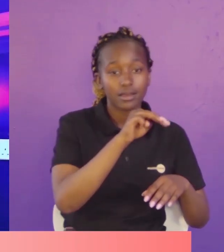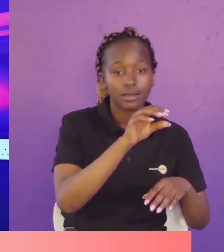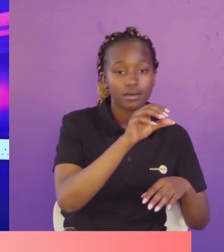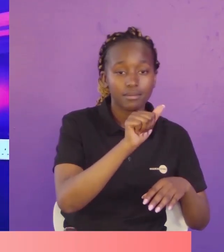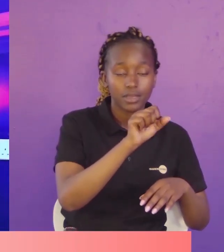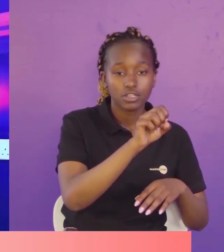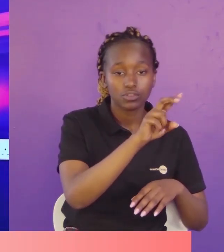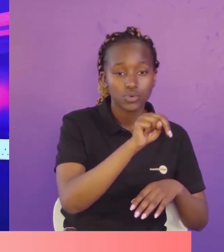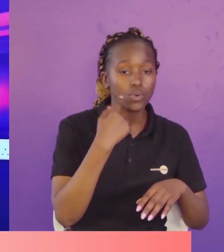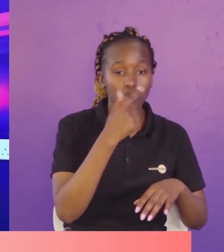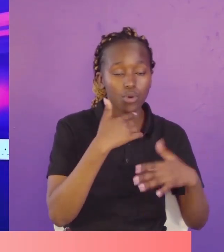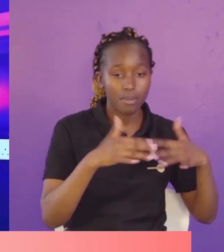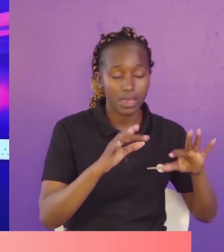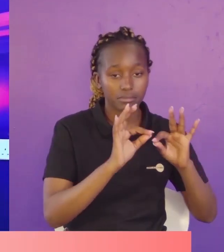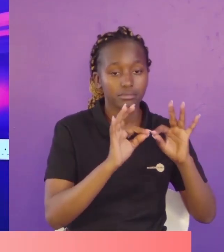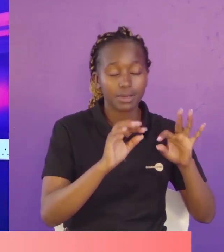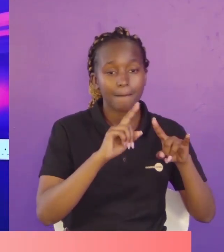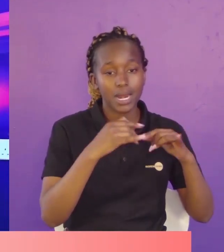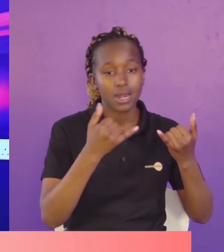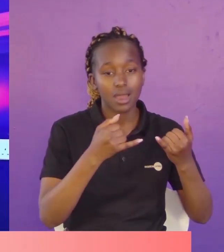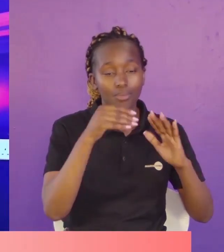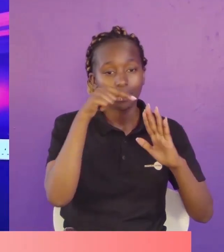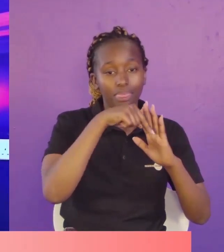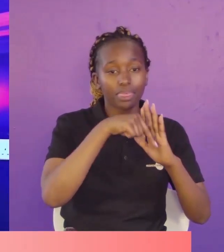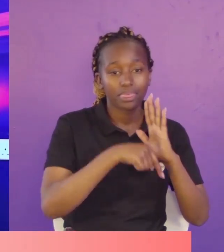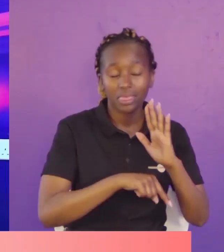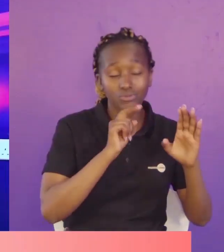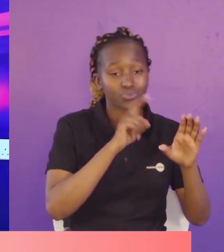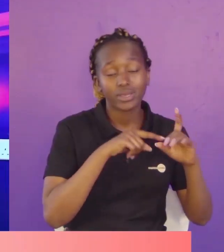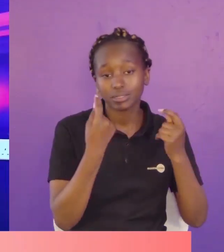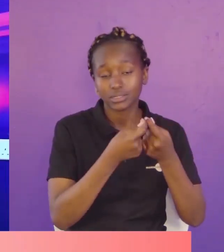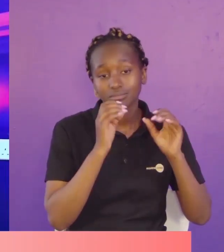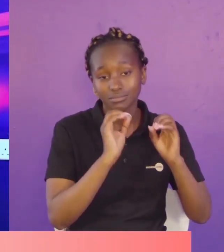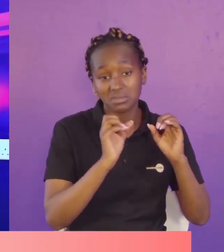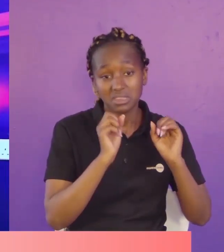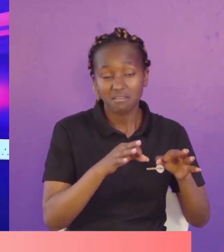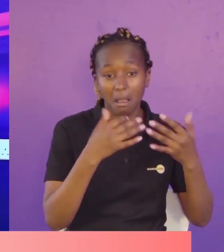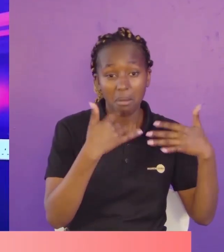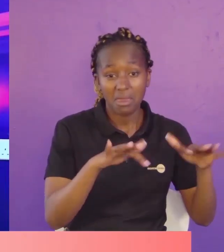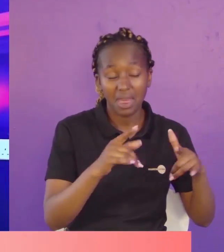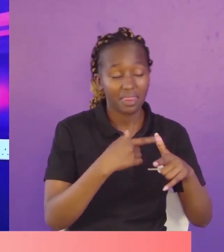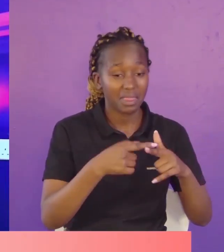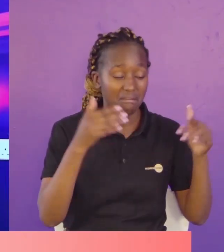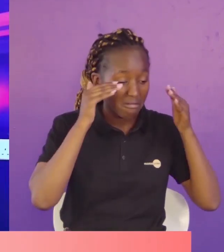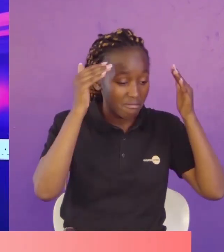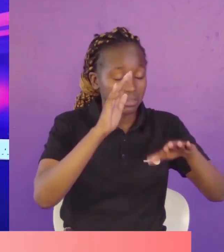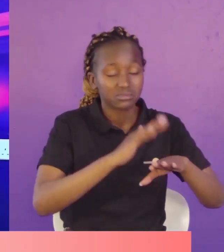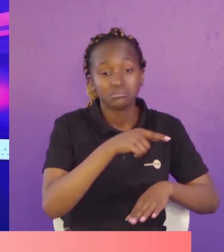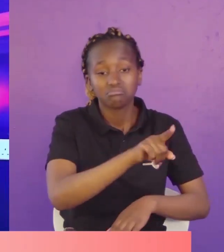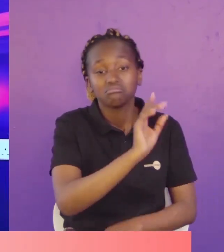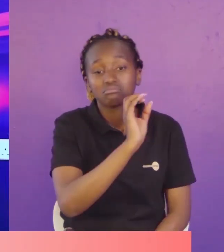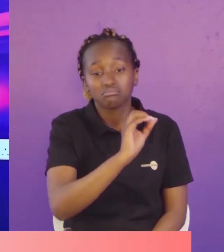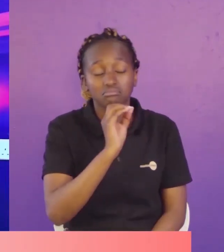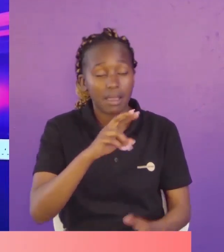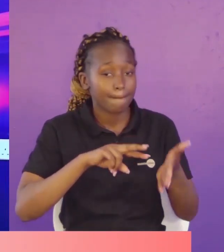well, but now he has even dropped from the squad. And even if he plays, no one pays attention to him again. Yeah. So I think